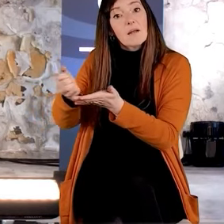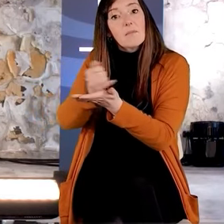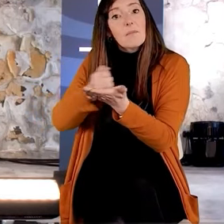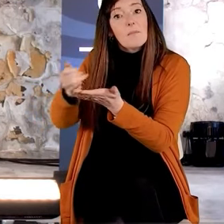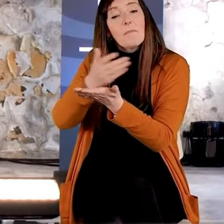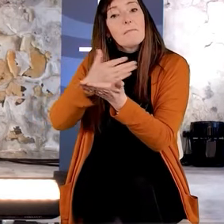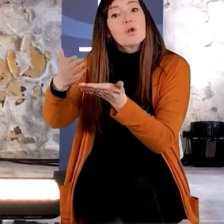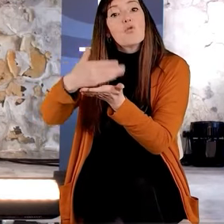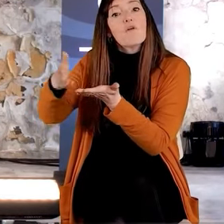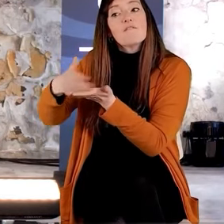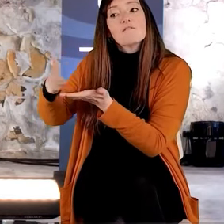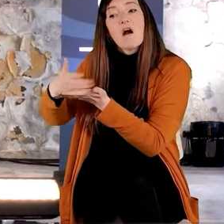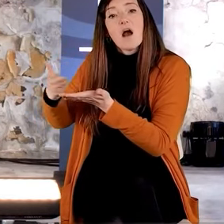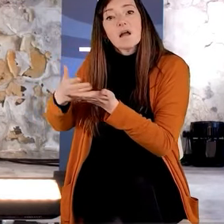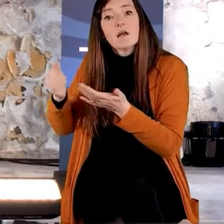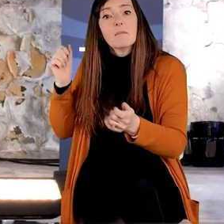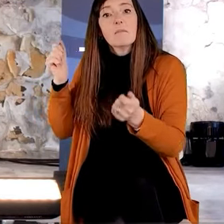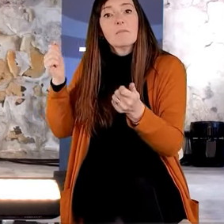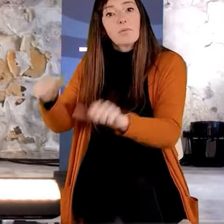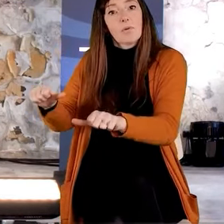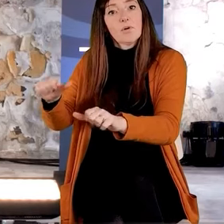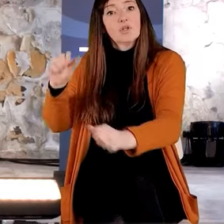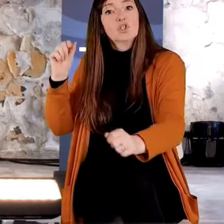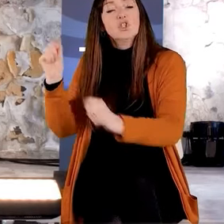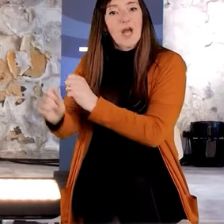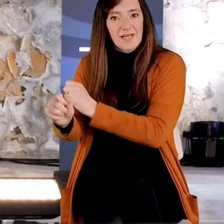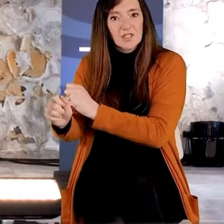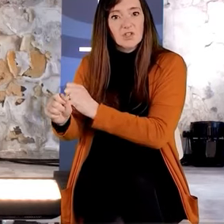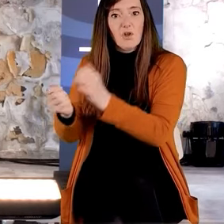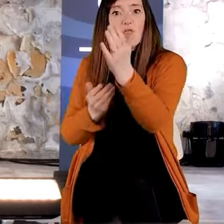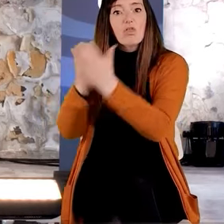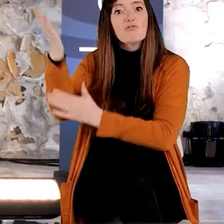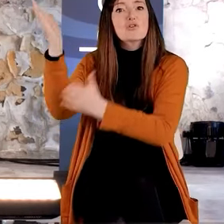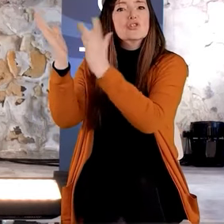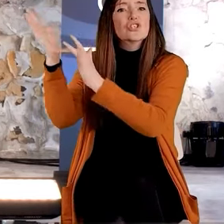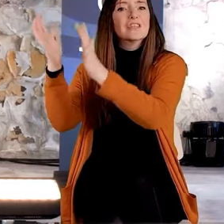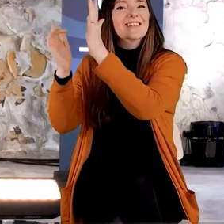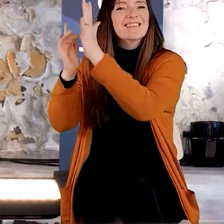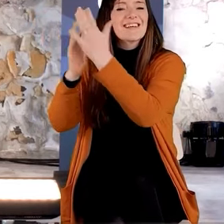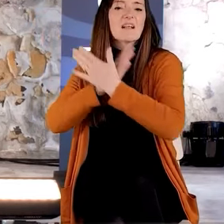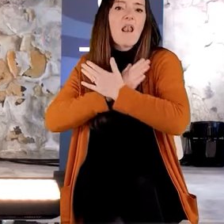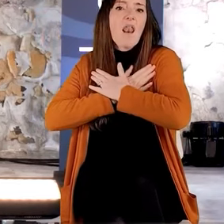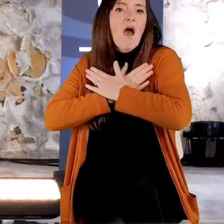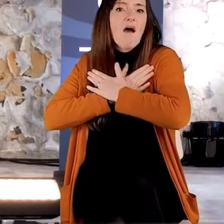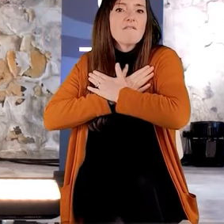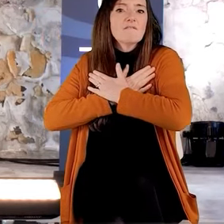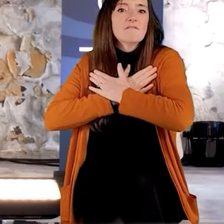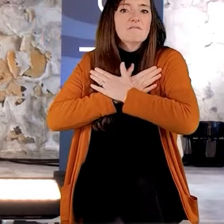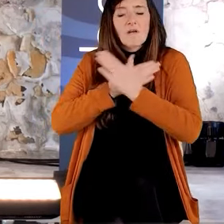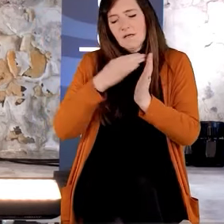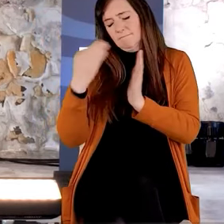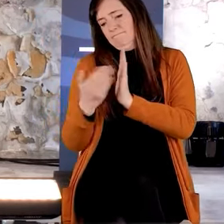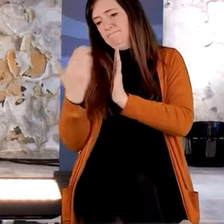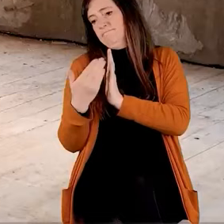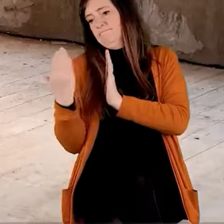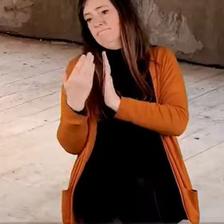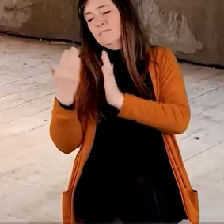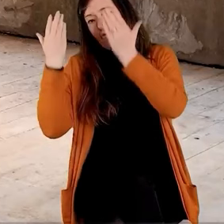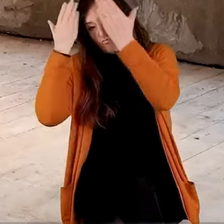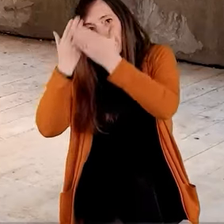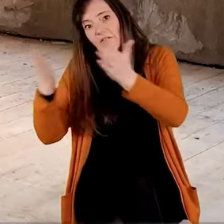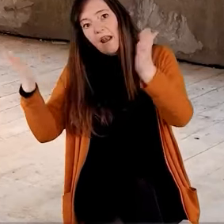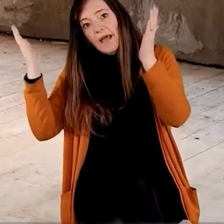the grace and the abundance of the steadfast love of the Lord Jesus. And the book of Revelation says, in the